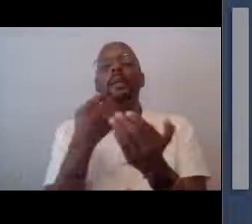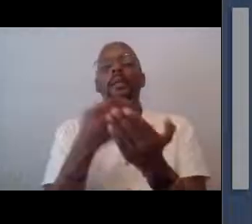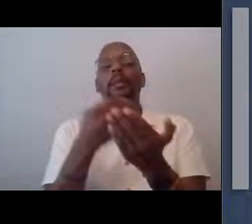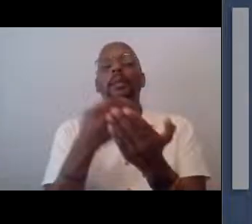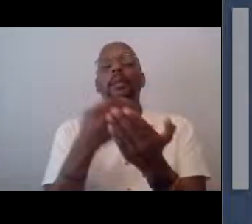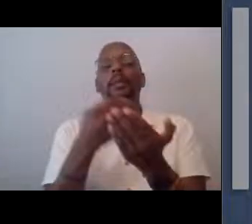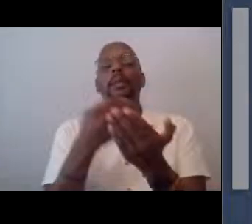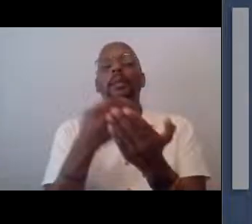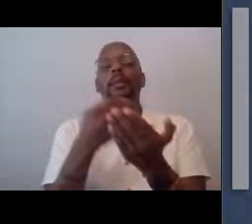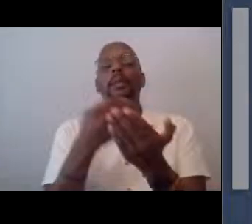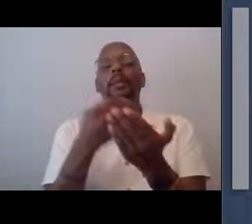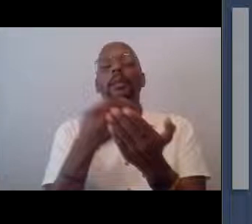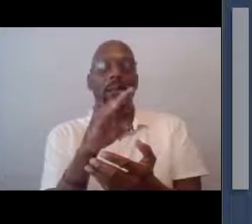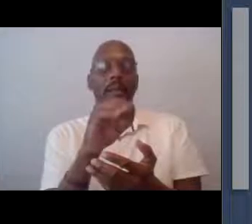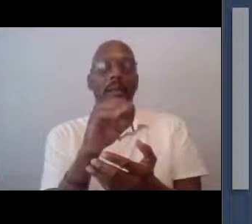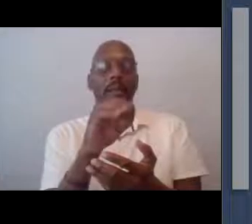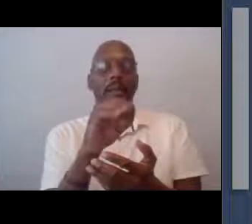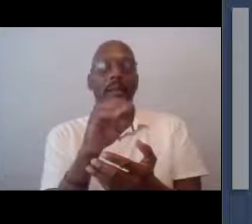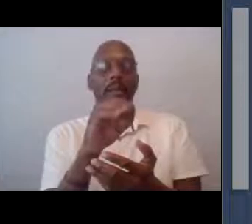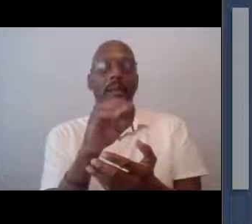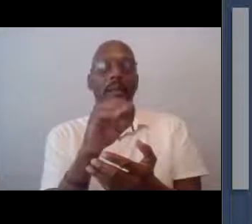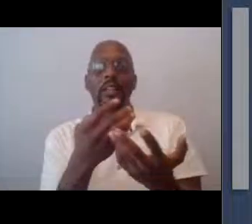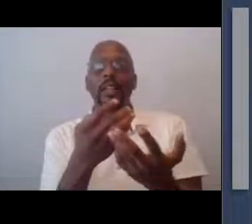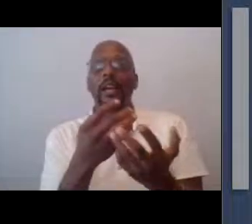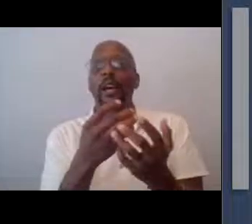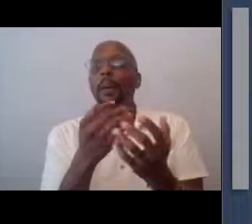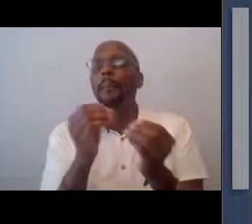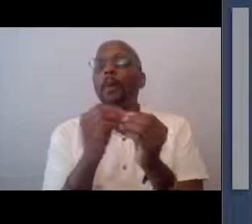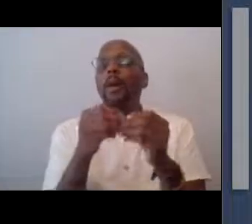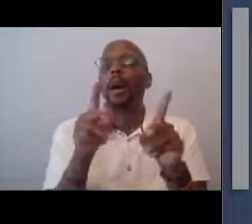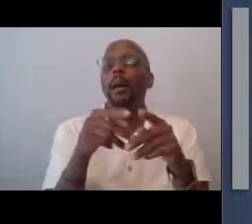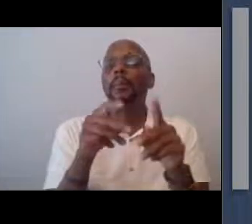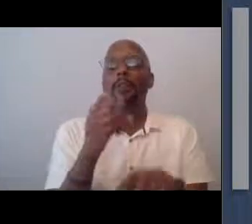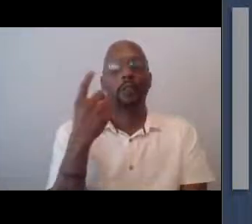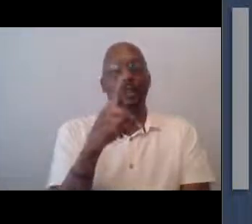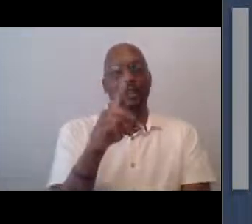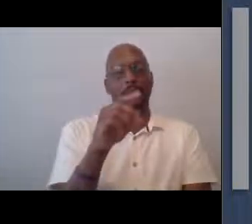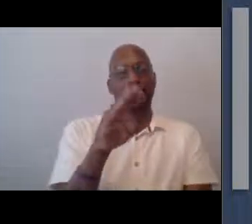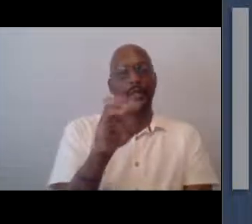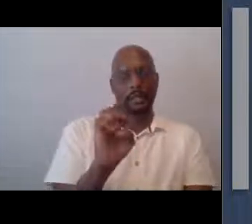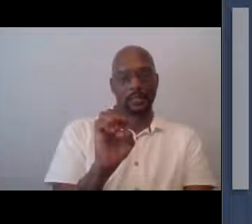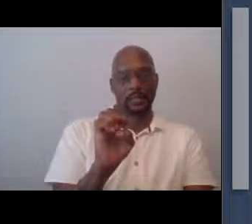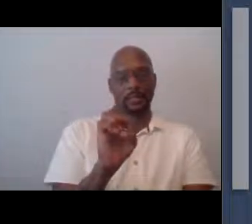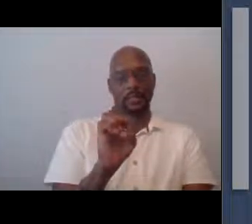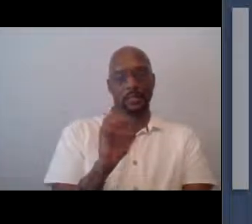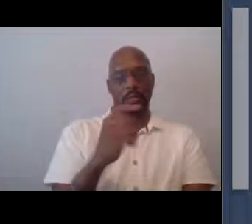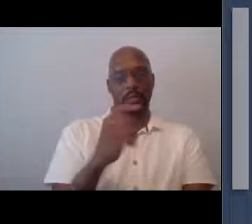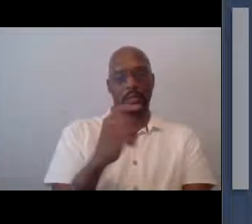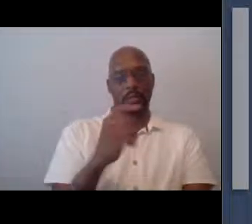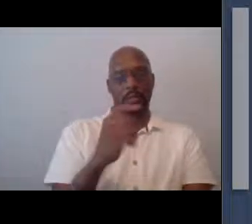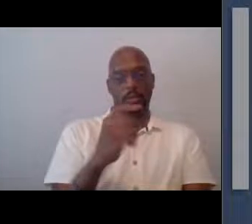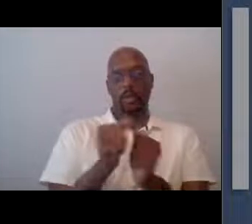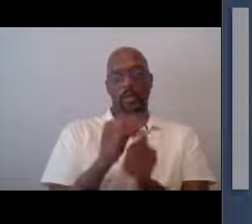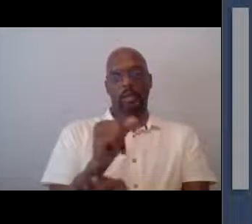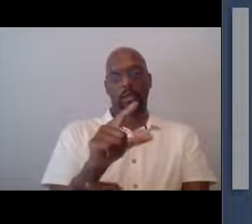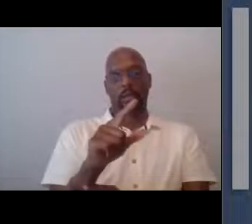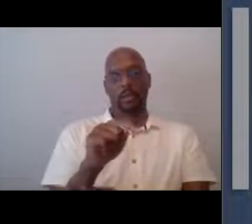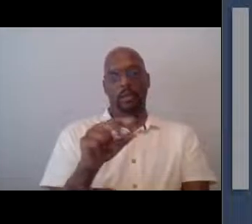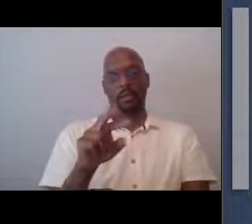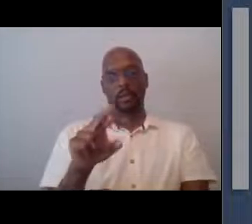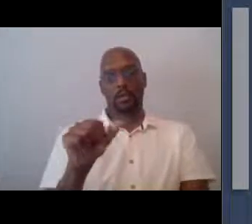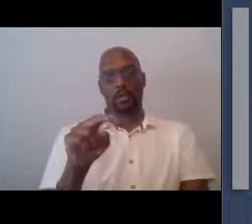program applies to it. So that's more opportunity for DBE. And we're working with Caltrans right now on a review